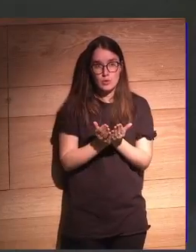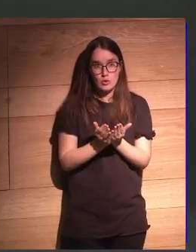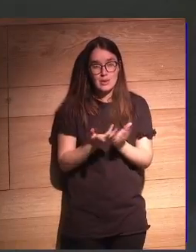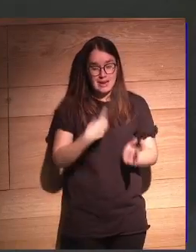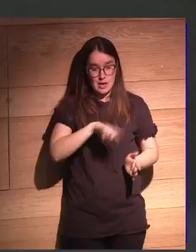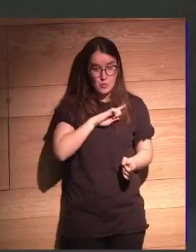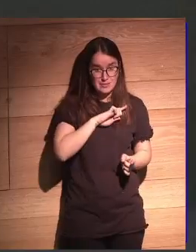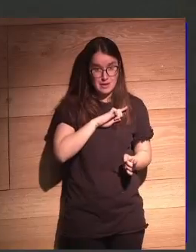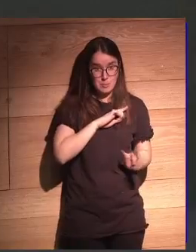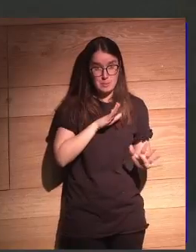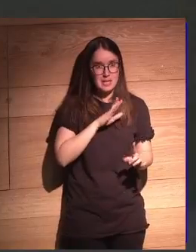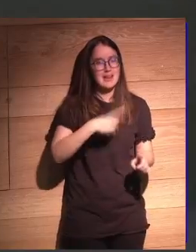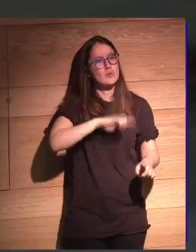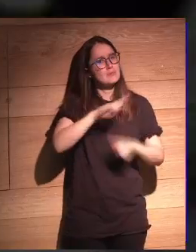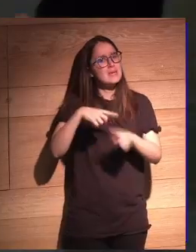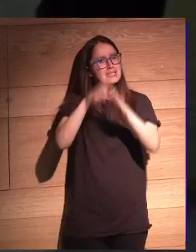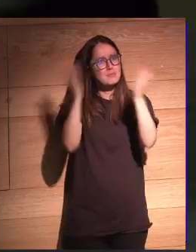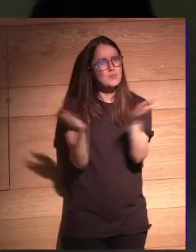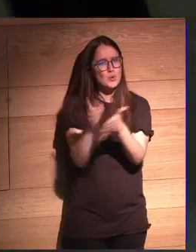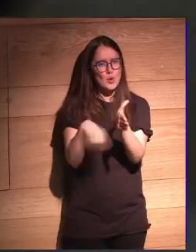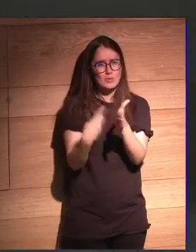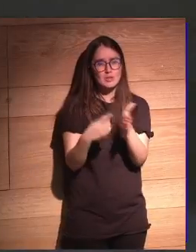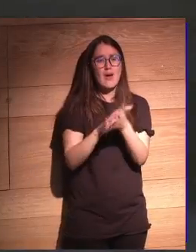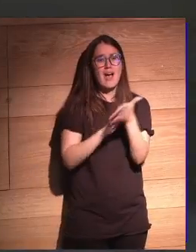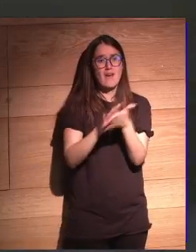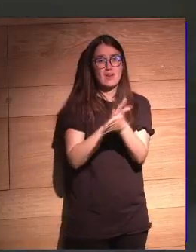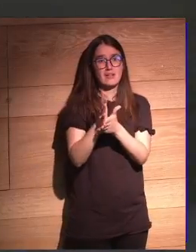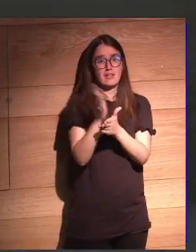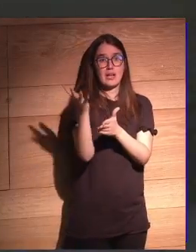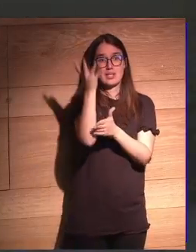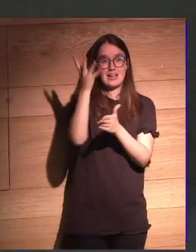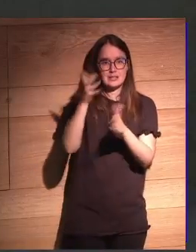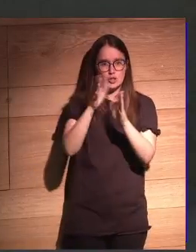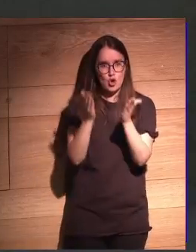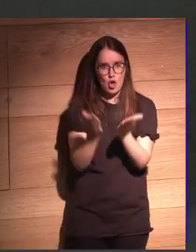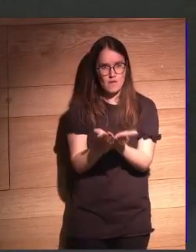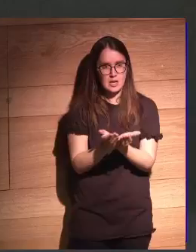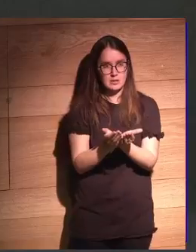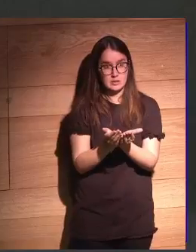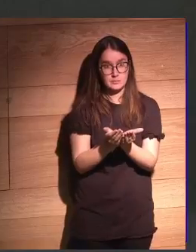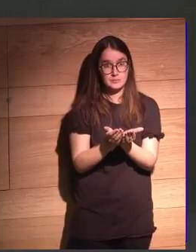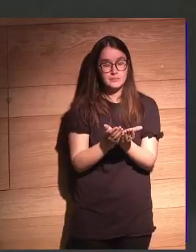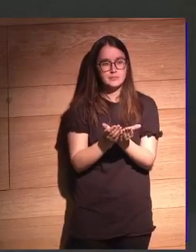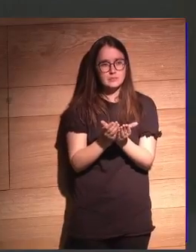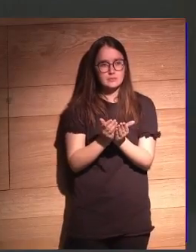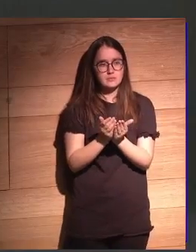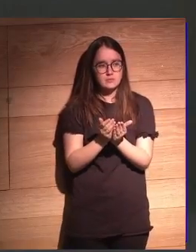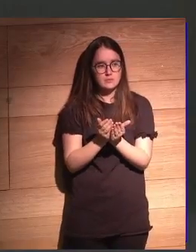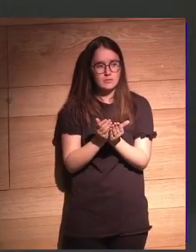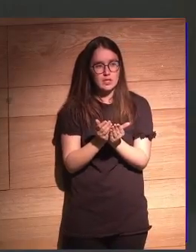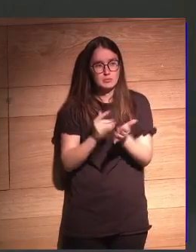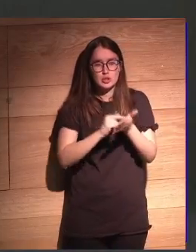the world, not only ours, but of workers from all over the world. And they are talking here about the global